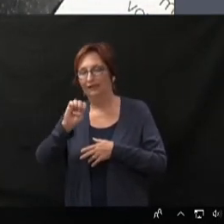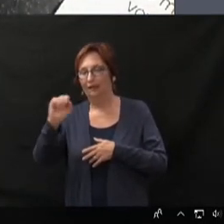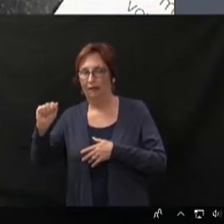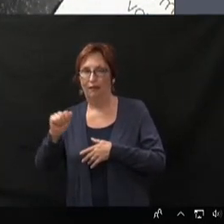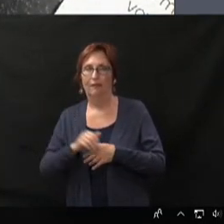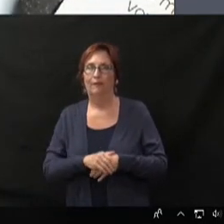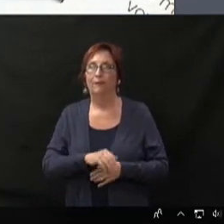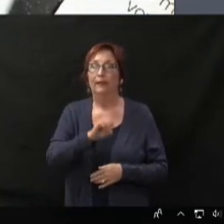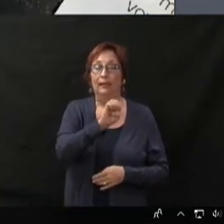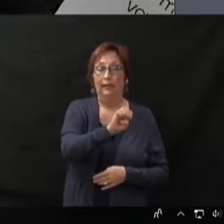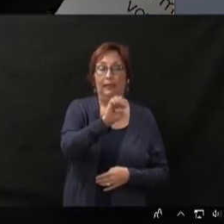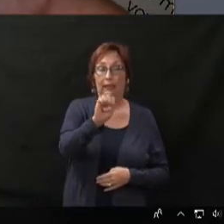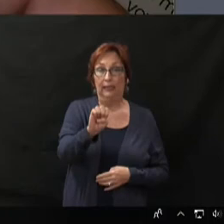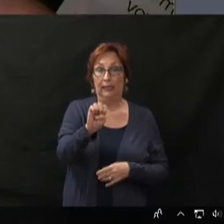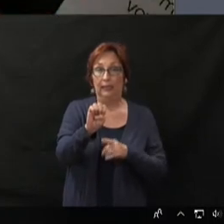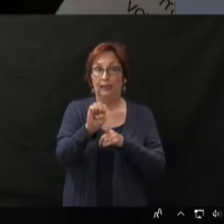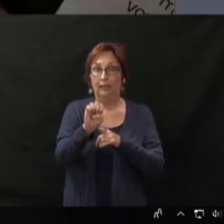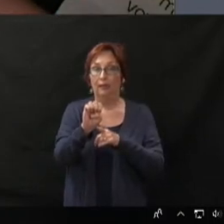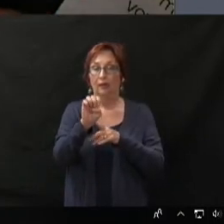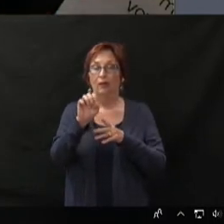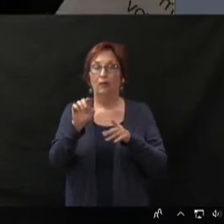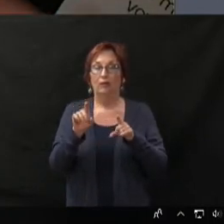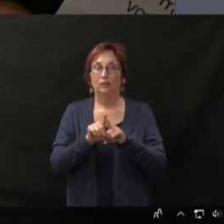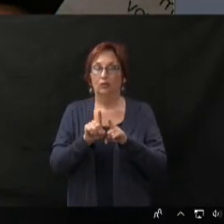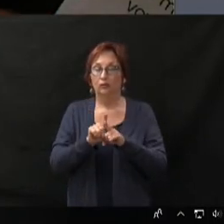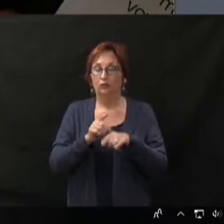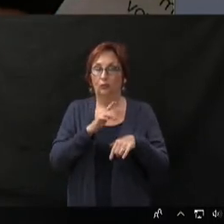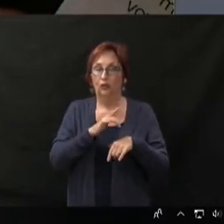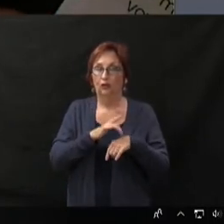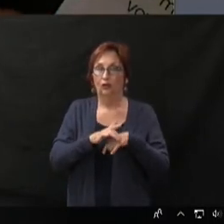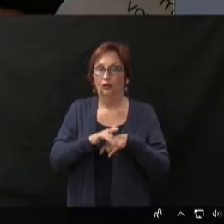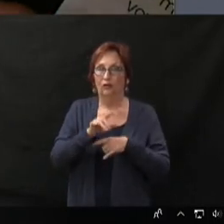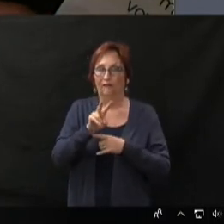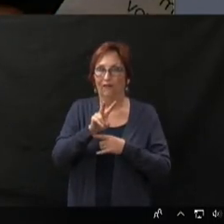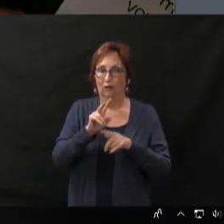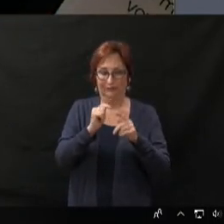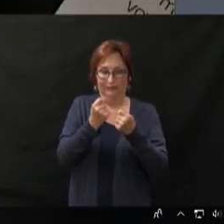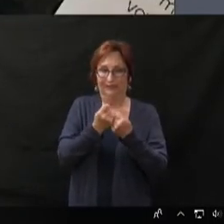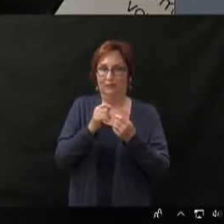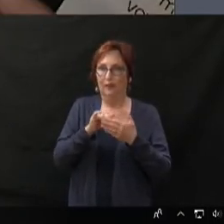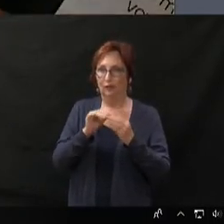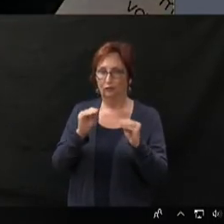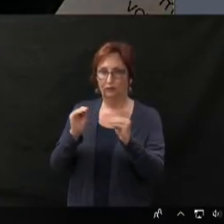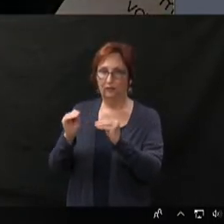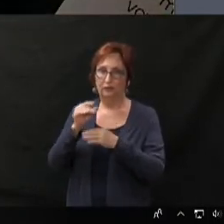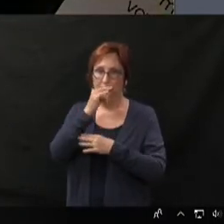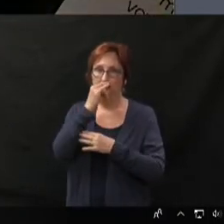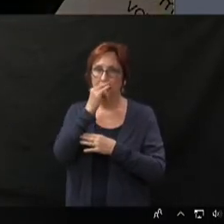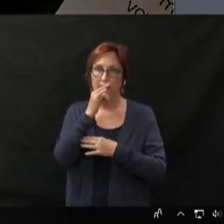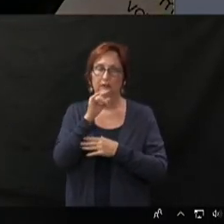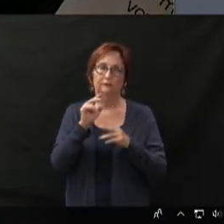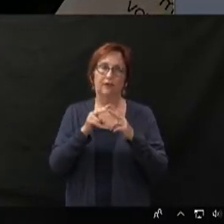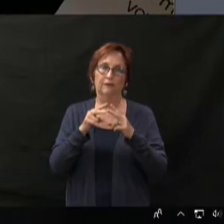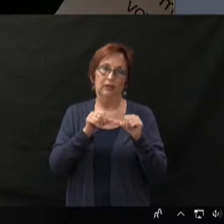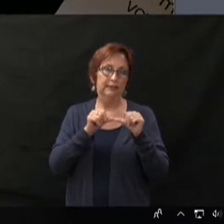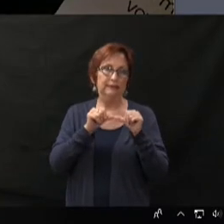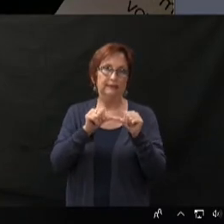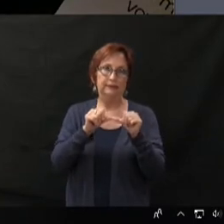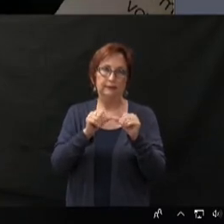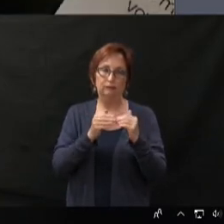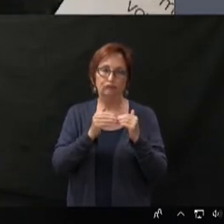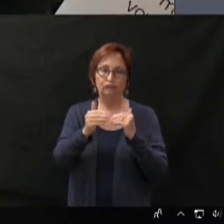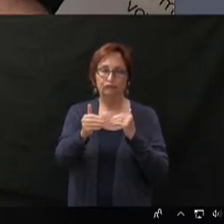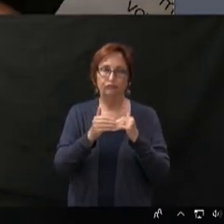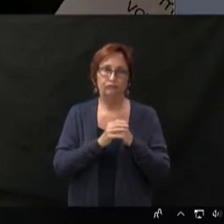EE is also a very early vowel team that you would teach kids. It's very consistent.